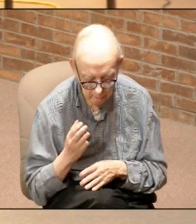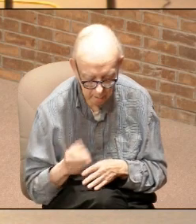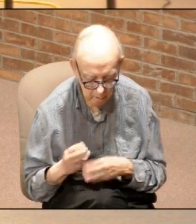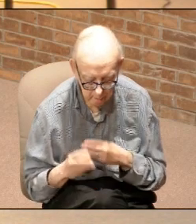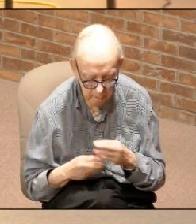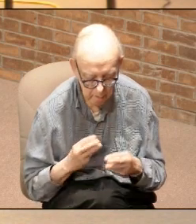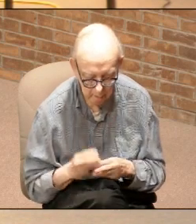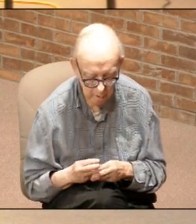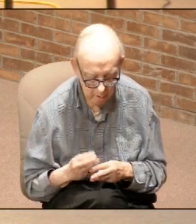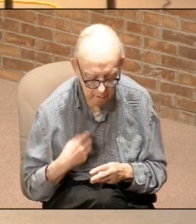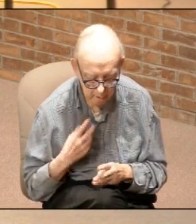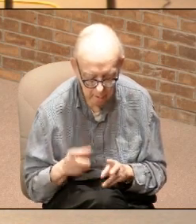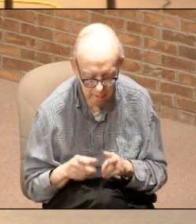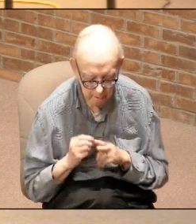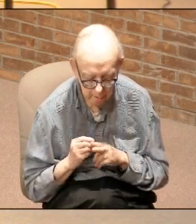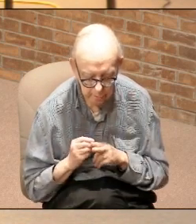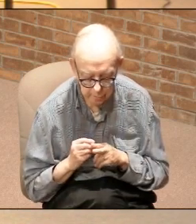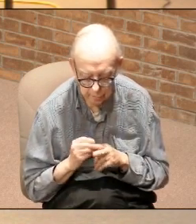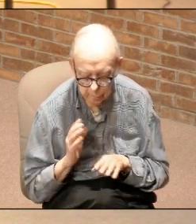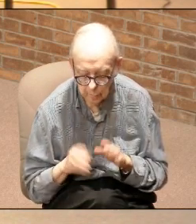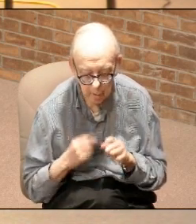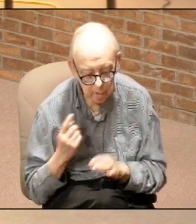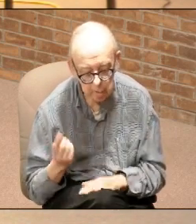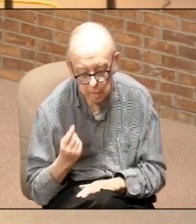in the world do we choose to walk by ourselves